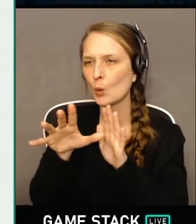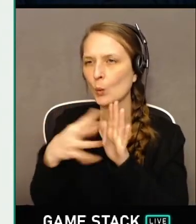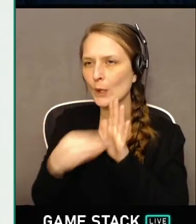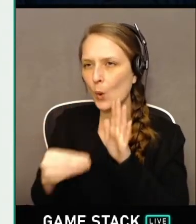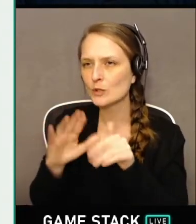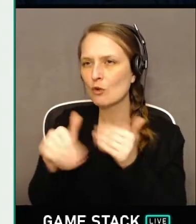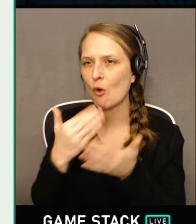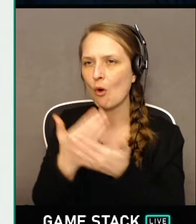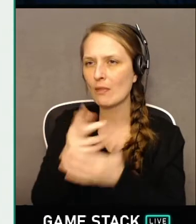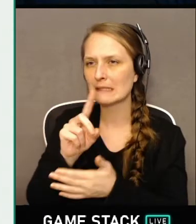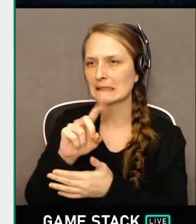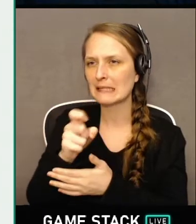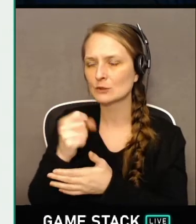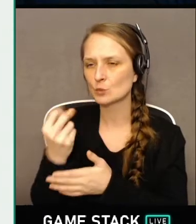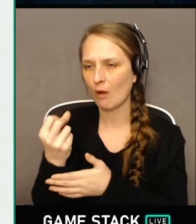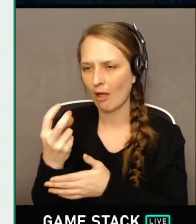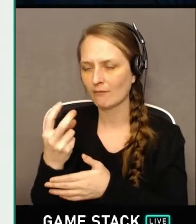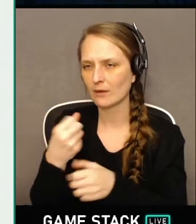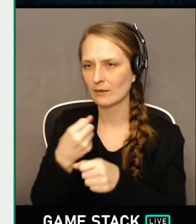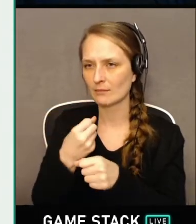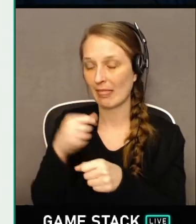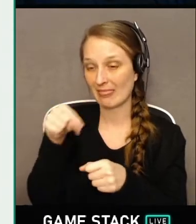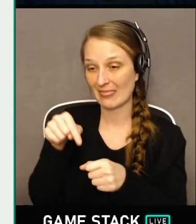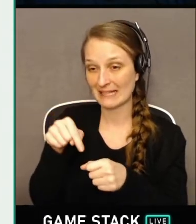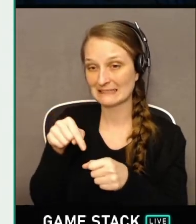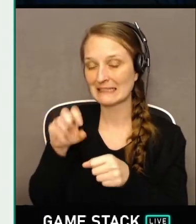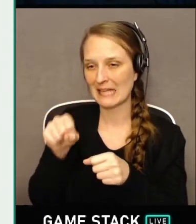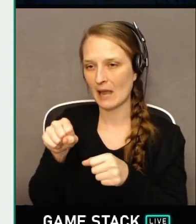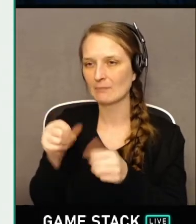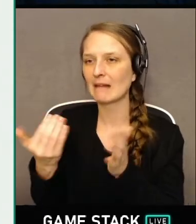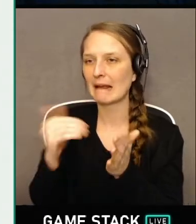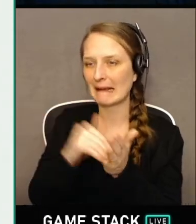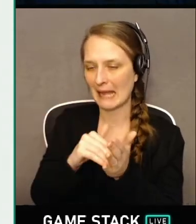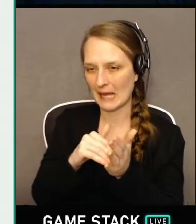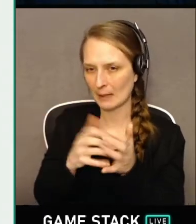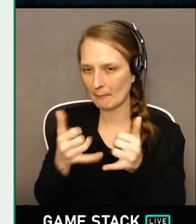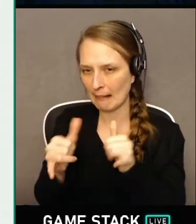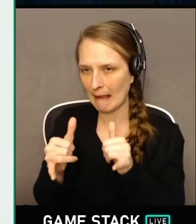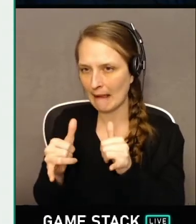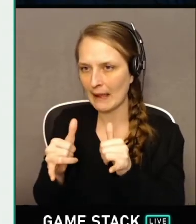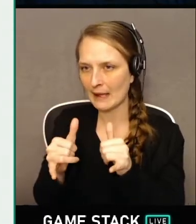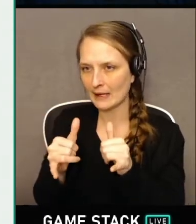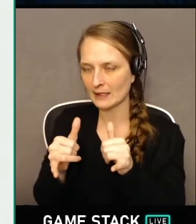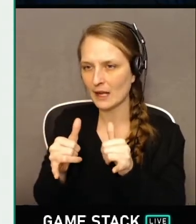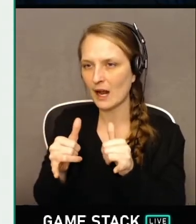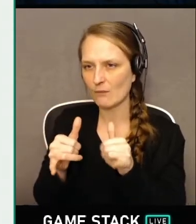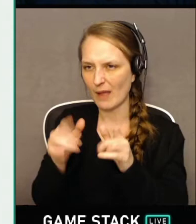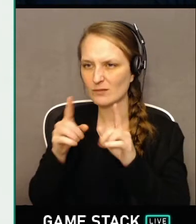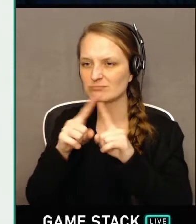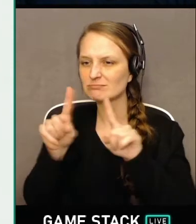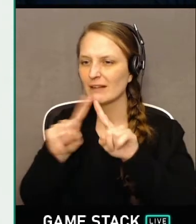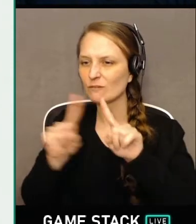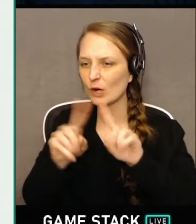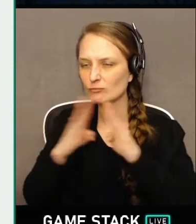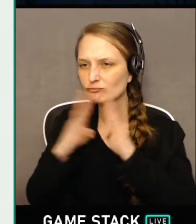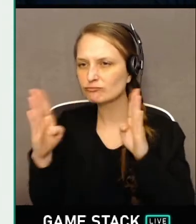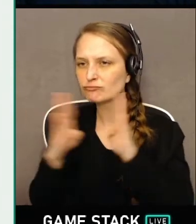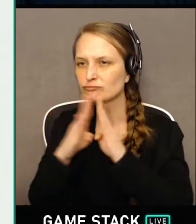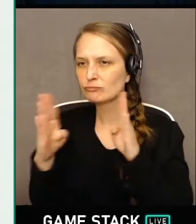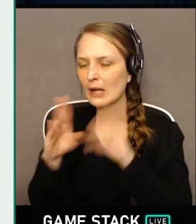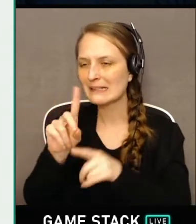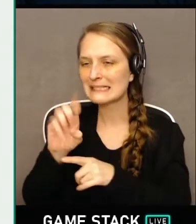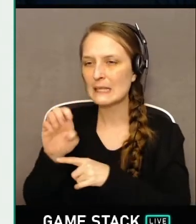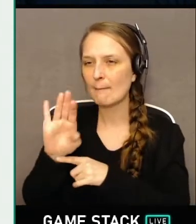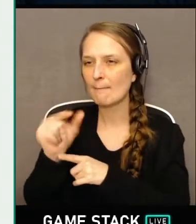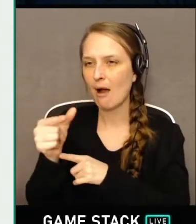game. These calls can later be replayed, which enables a range of debugging and analysis features.